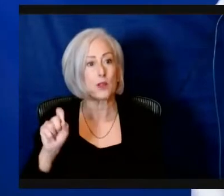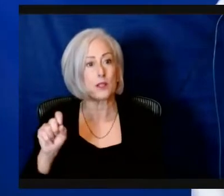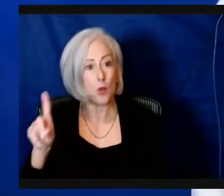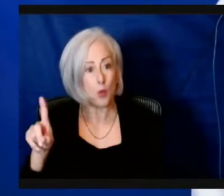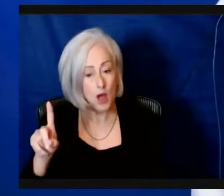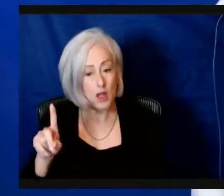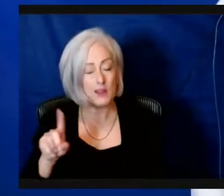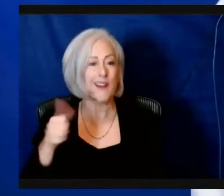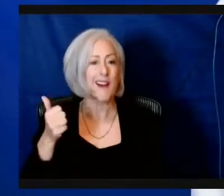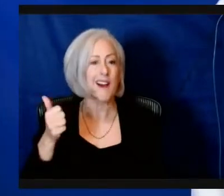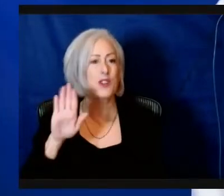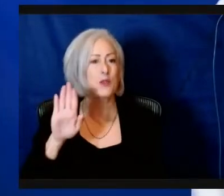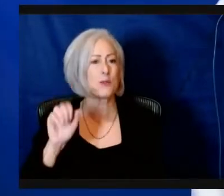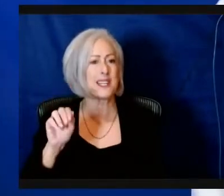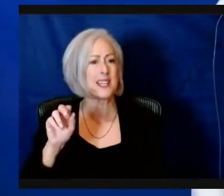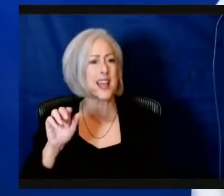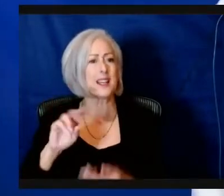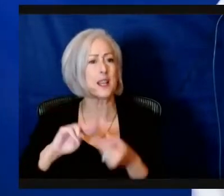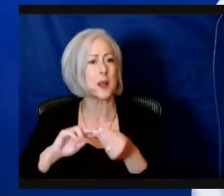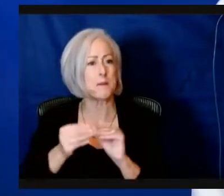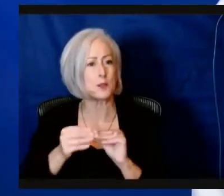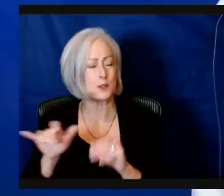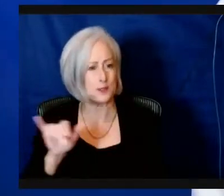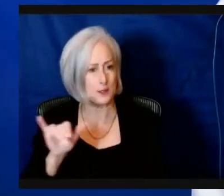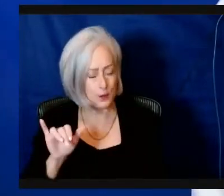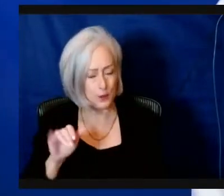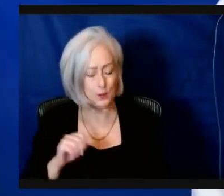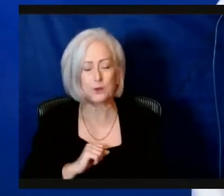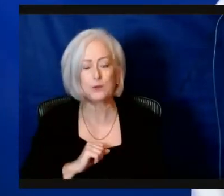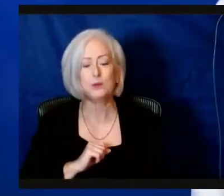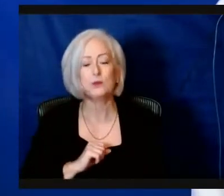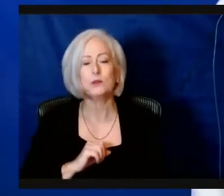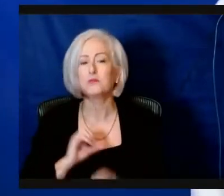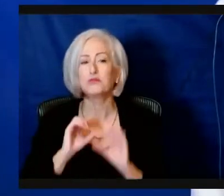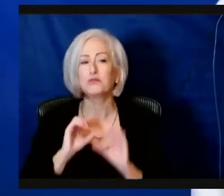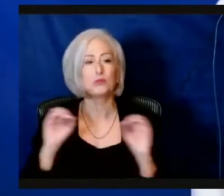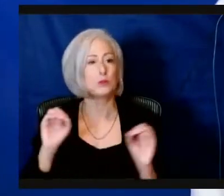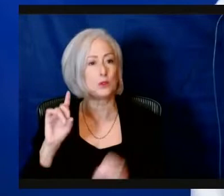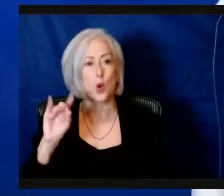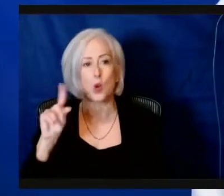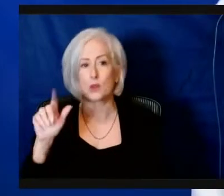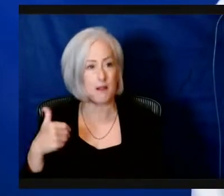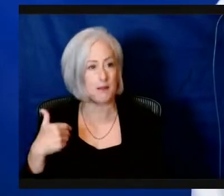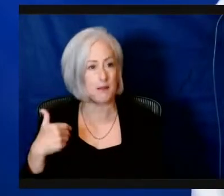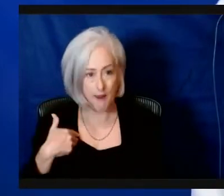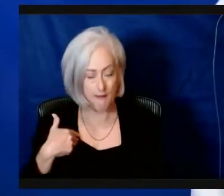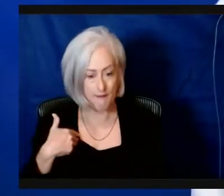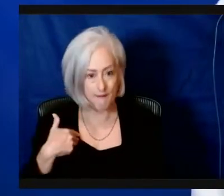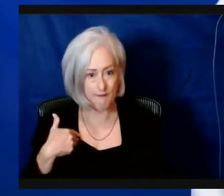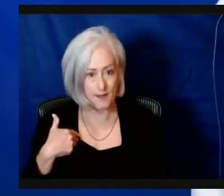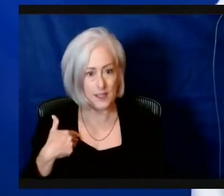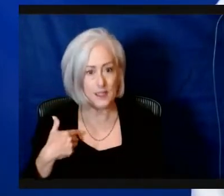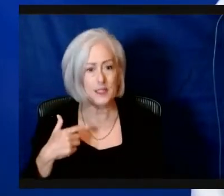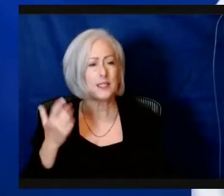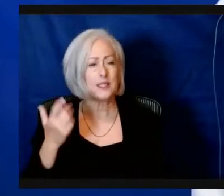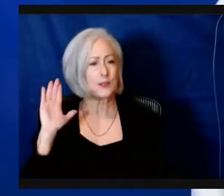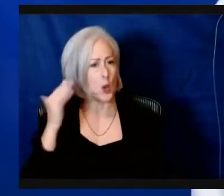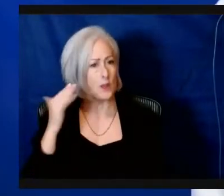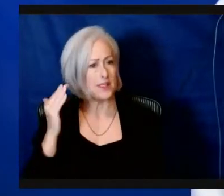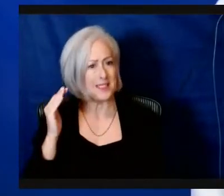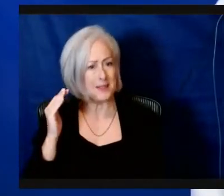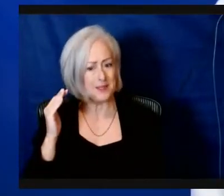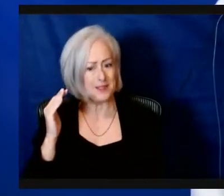there, and there's a few of the original Omicron, none of the Delta out there anymore. Yeah. So it's kind of this mismatch of different viral